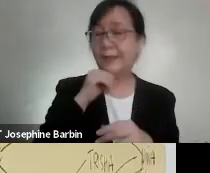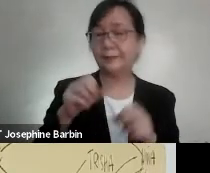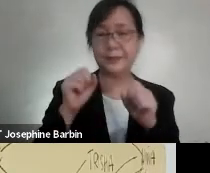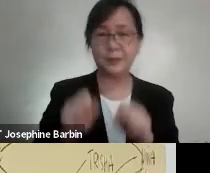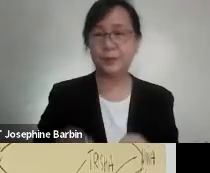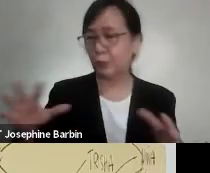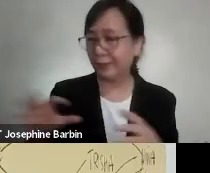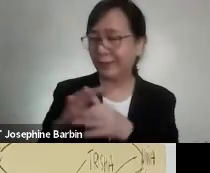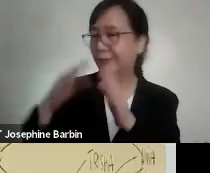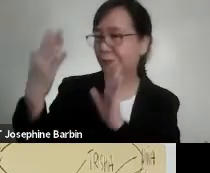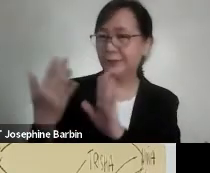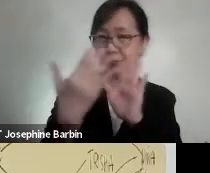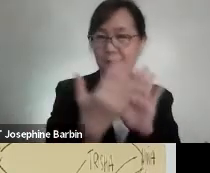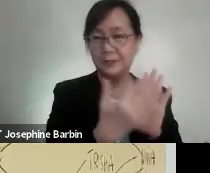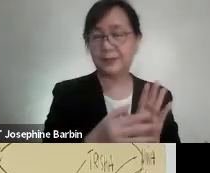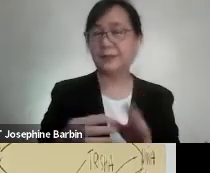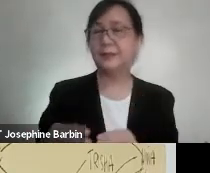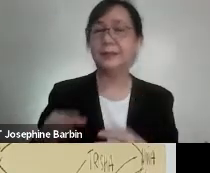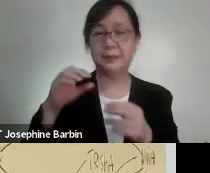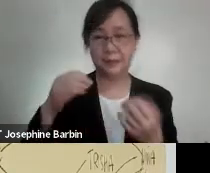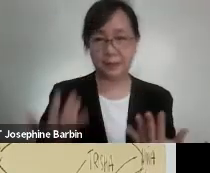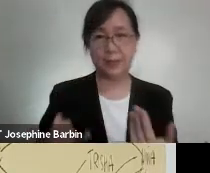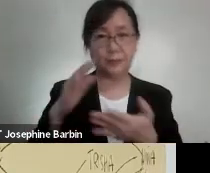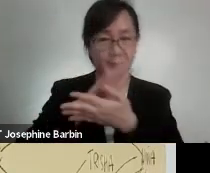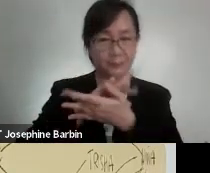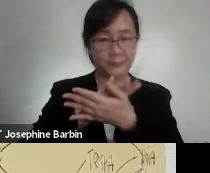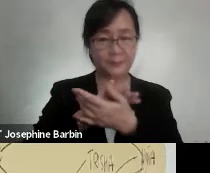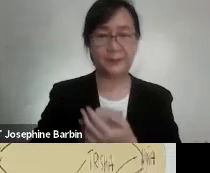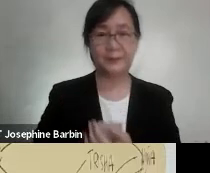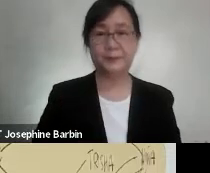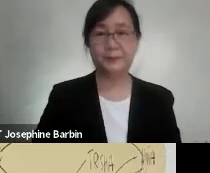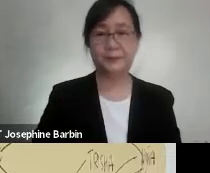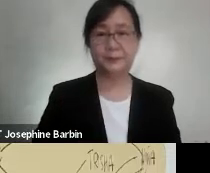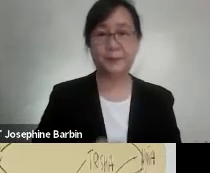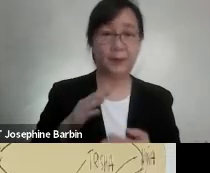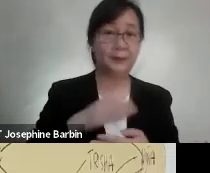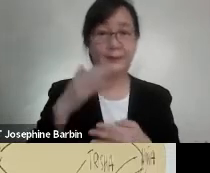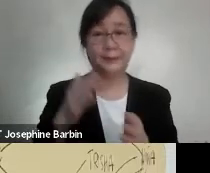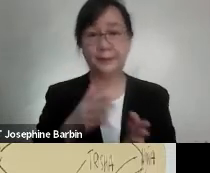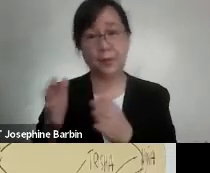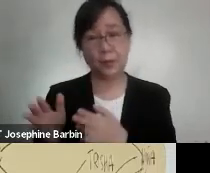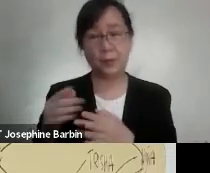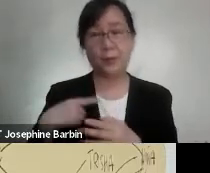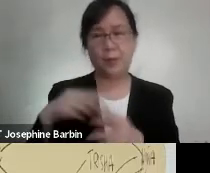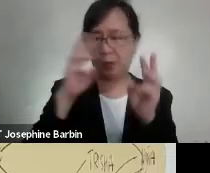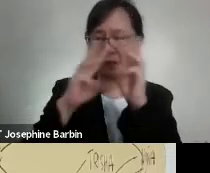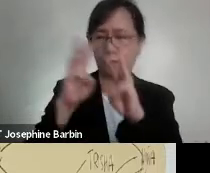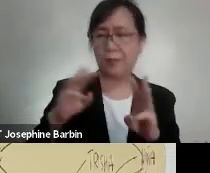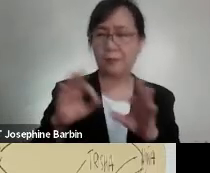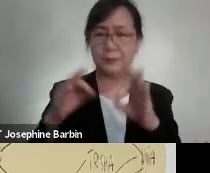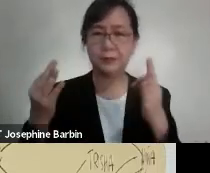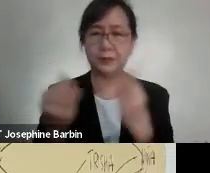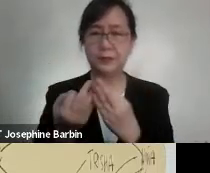connect face-to-face, as we've seen during the pandemic. On the other hand, though, they worry that when their families are together,